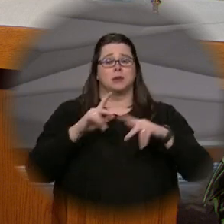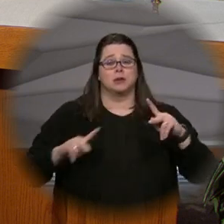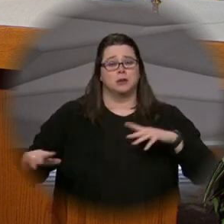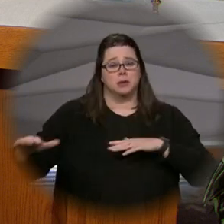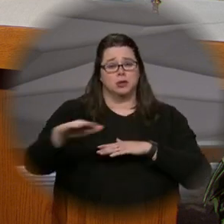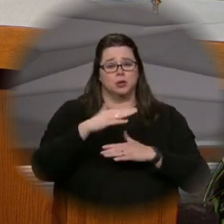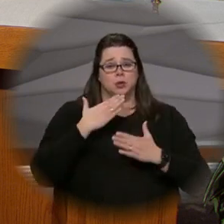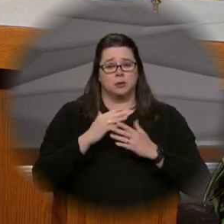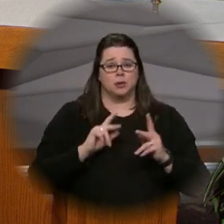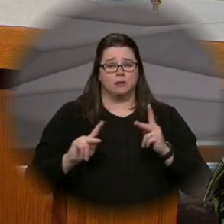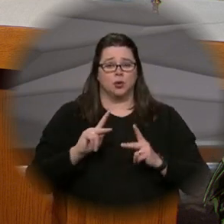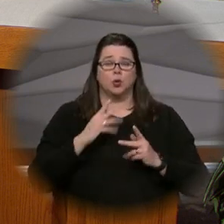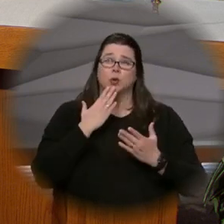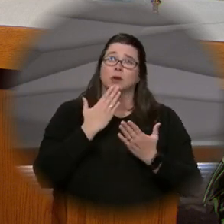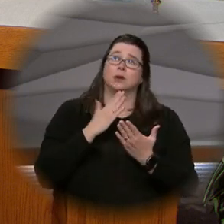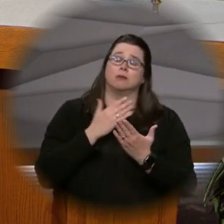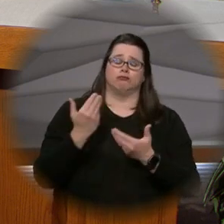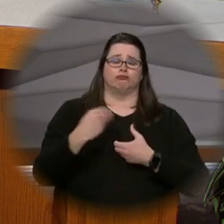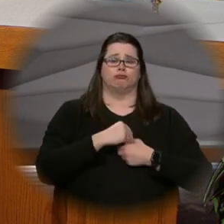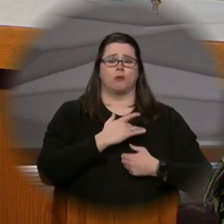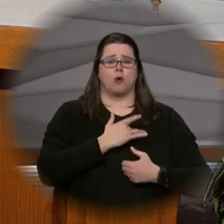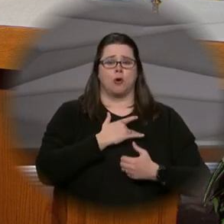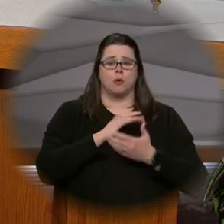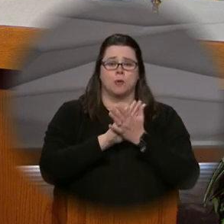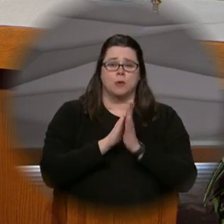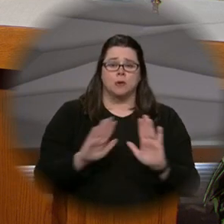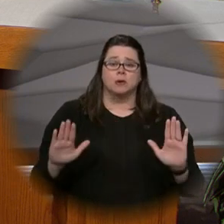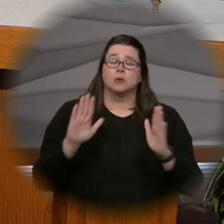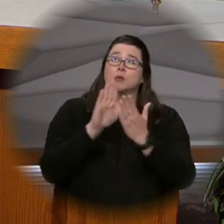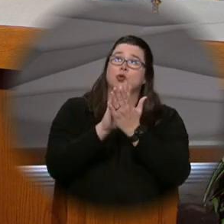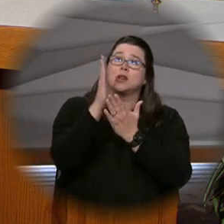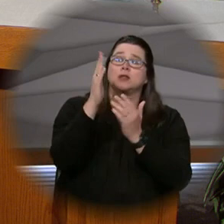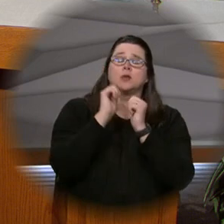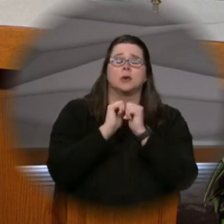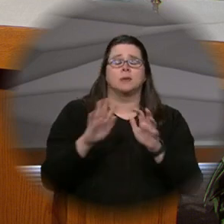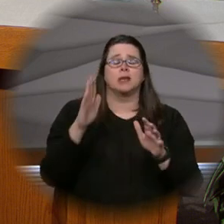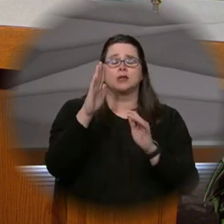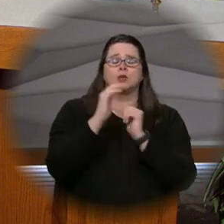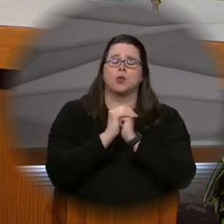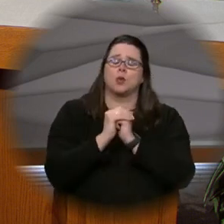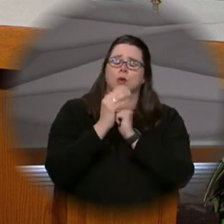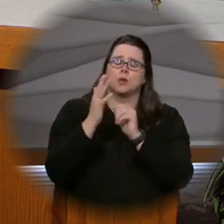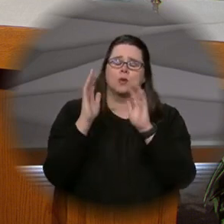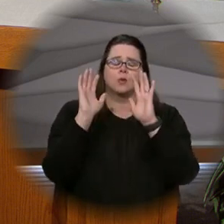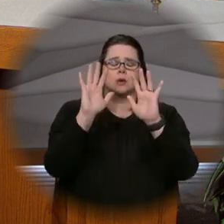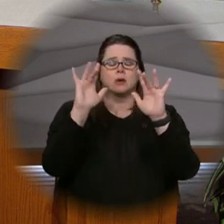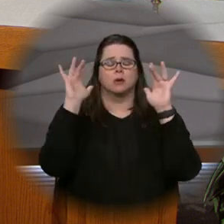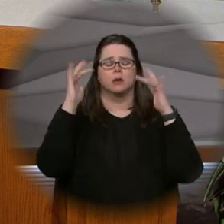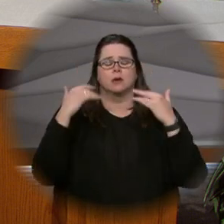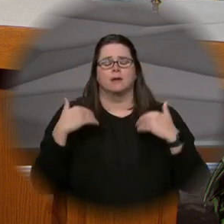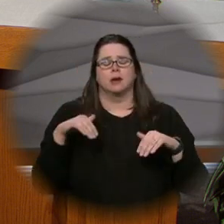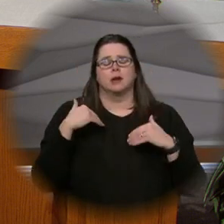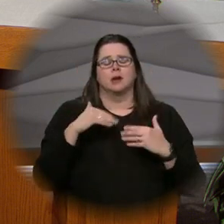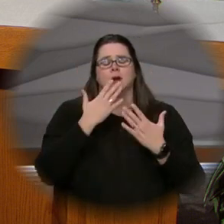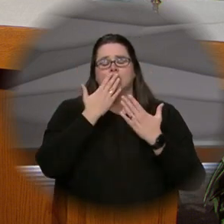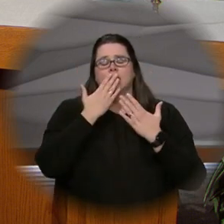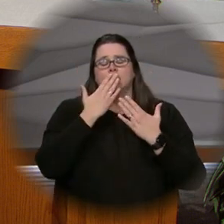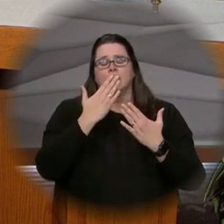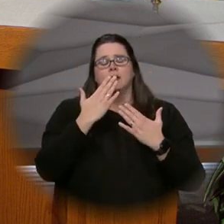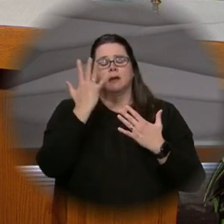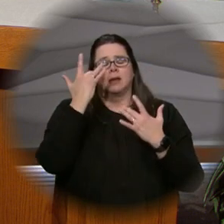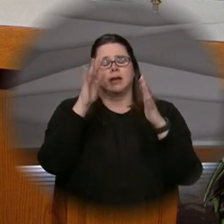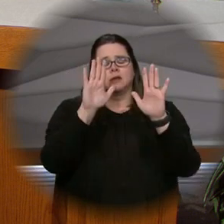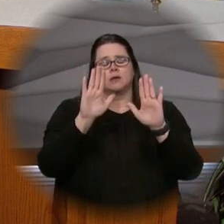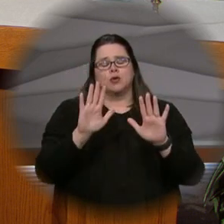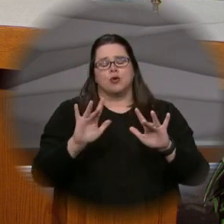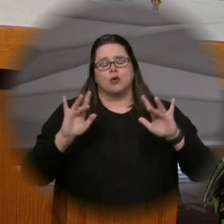and on earth peace to people of goodwill. We praise you. We bless you. We adore you. We glorify you. We